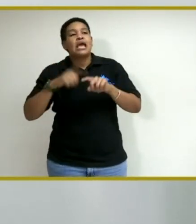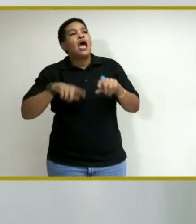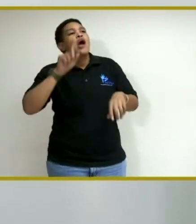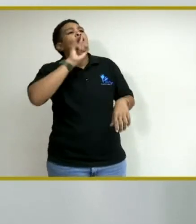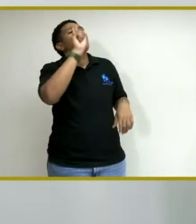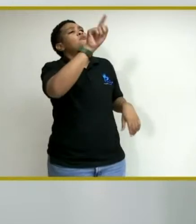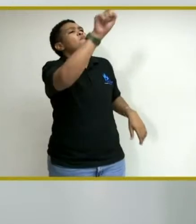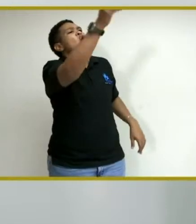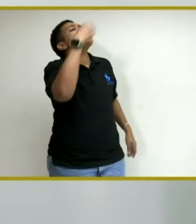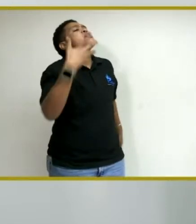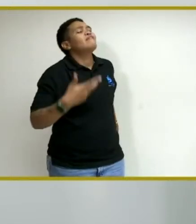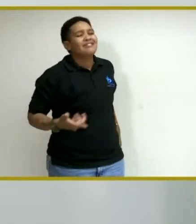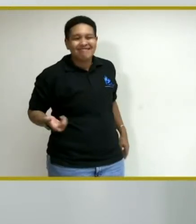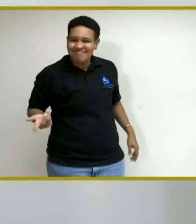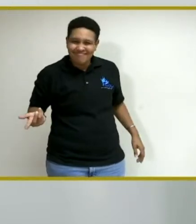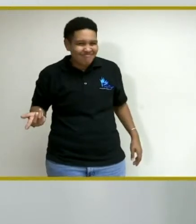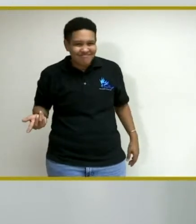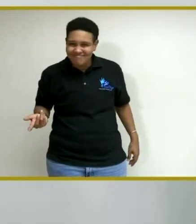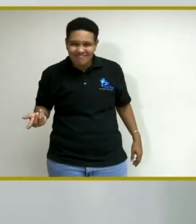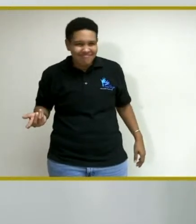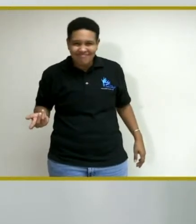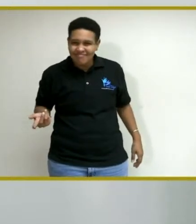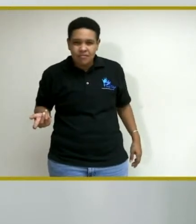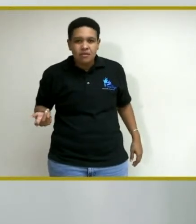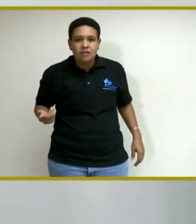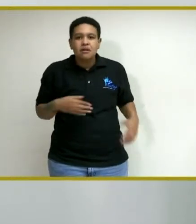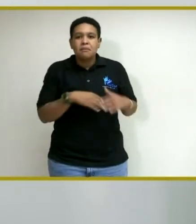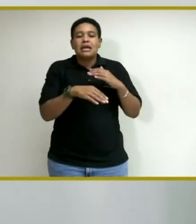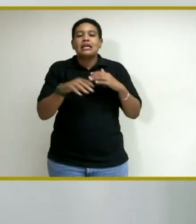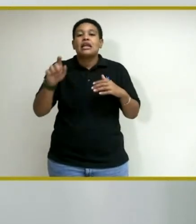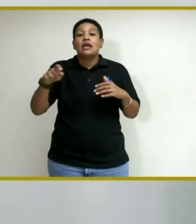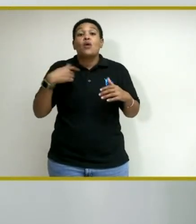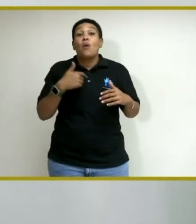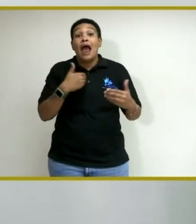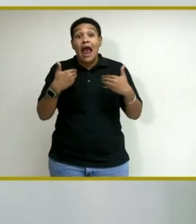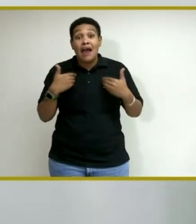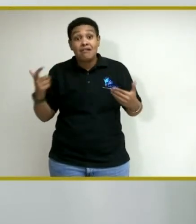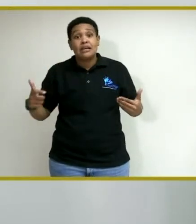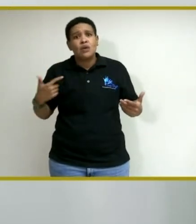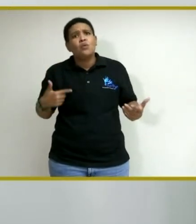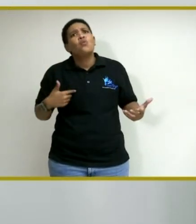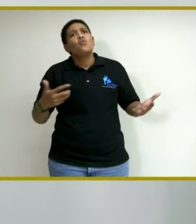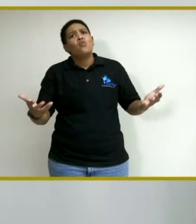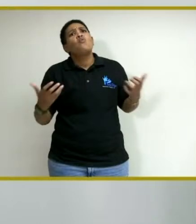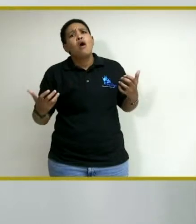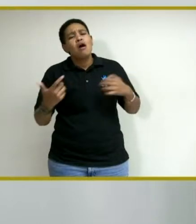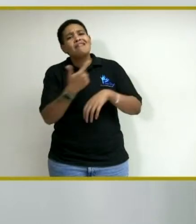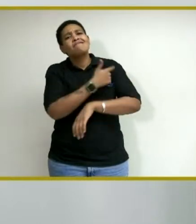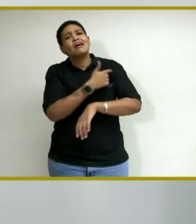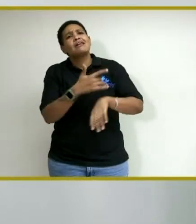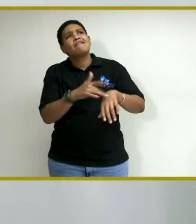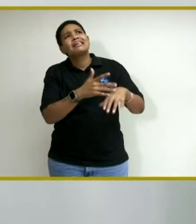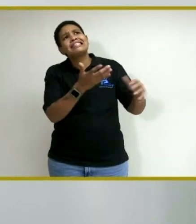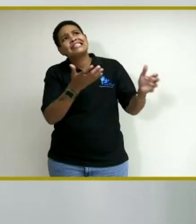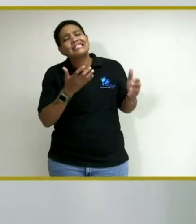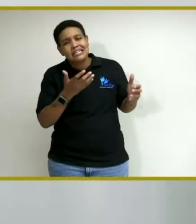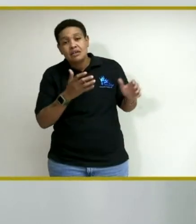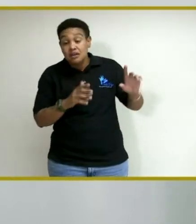demand or based on need. We have a need, we want the vaccines, but we have